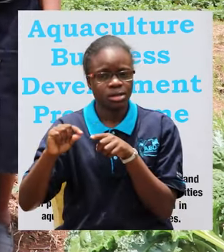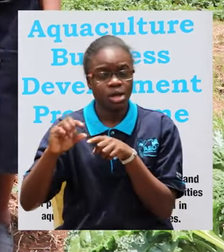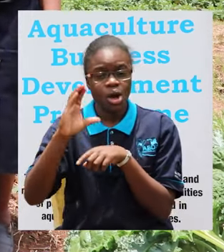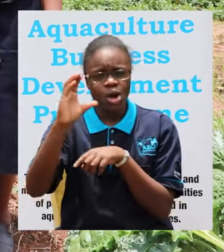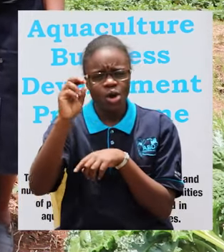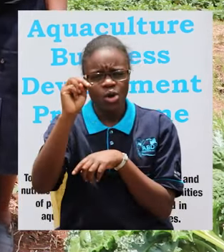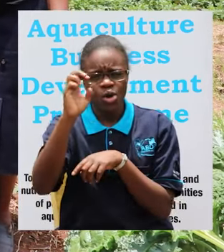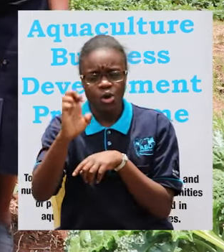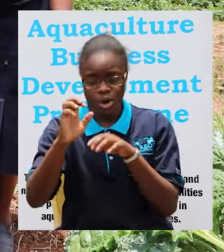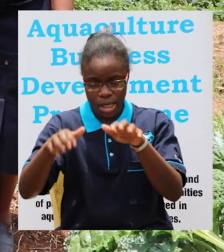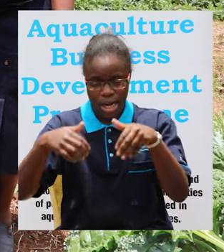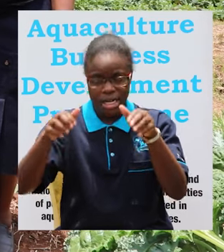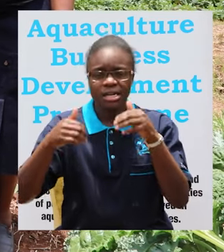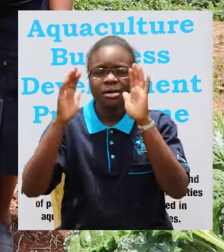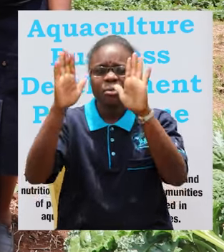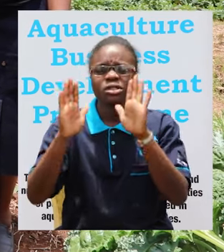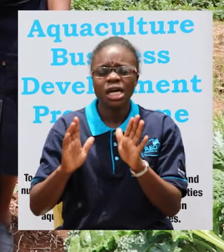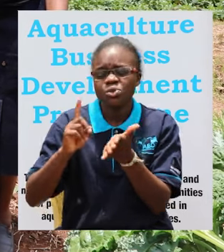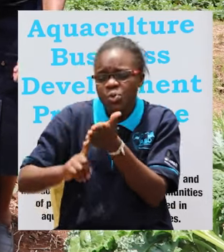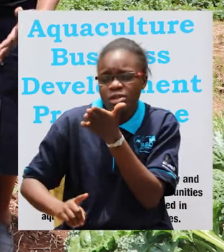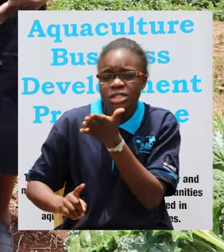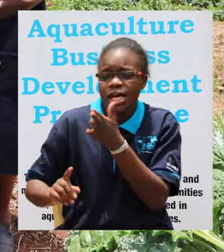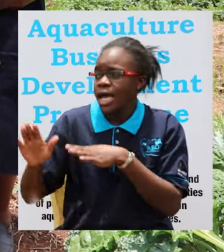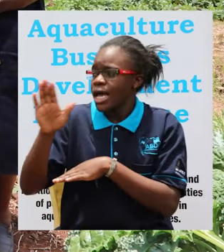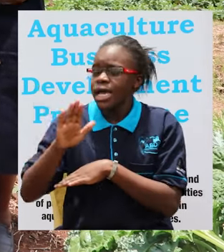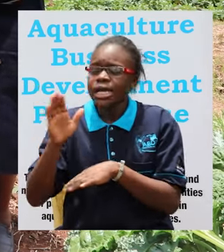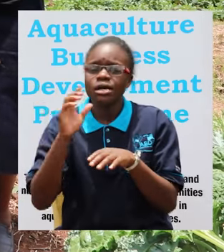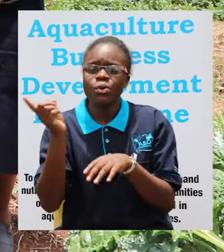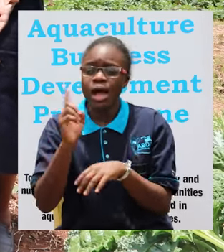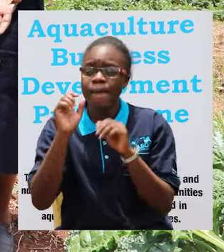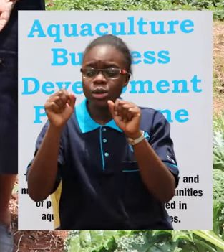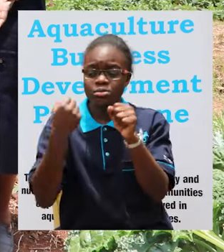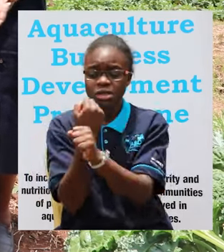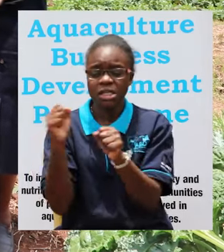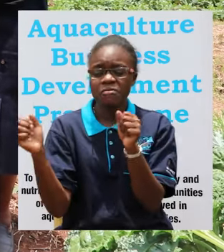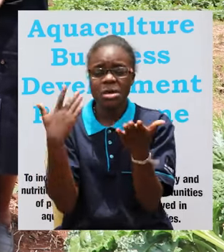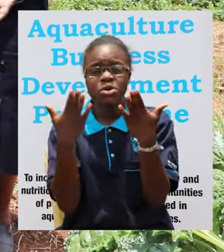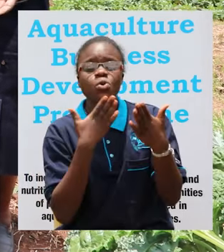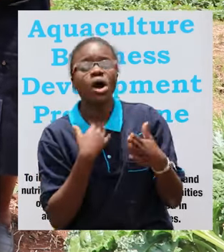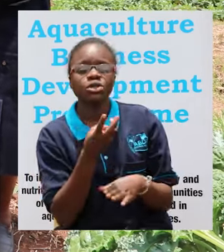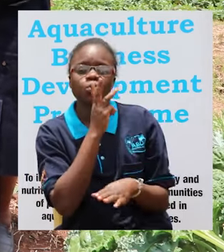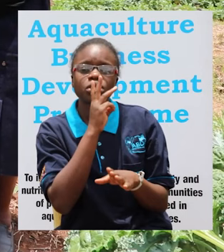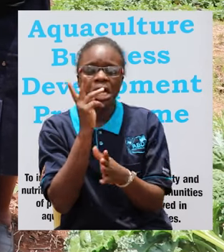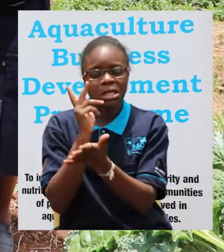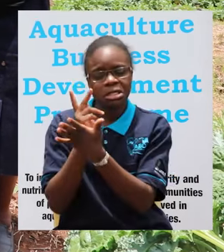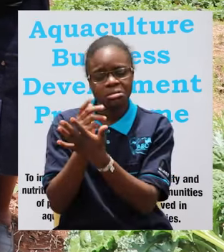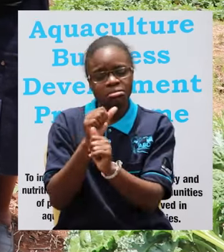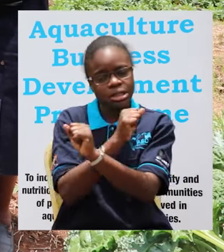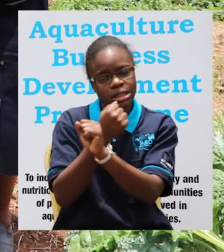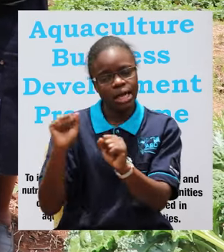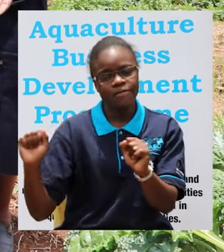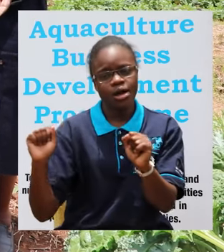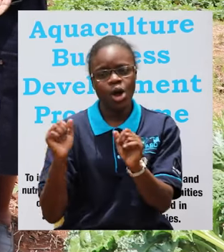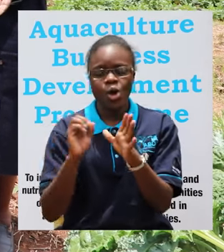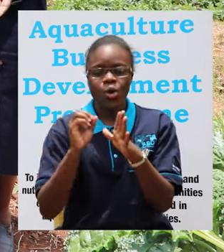The corn garden is ideal for areas that where you need to conserve water, where you want to enhance high